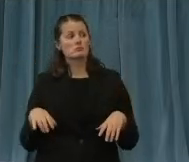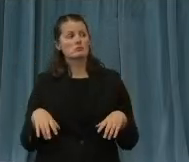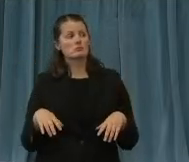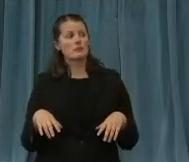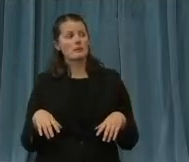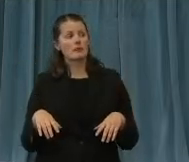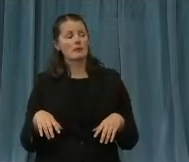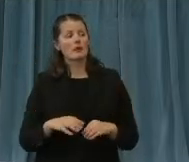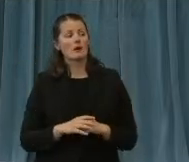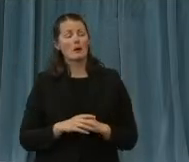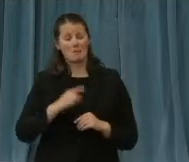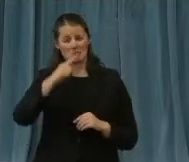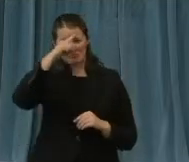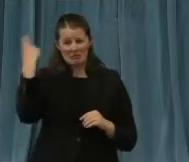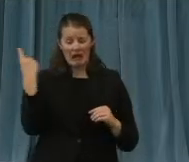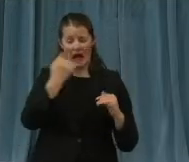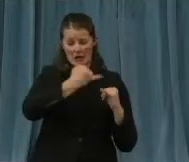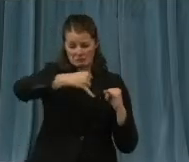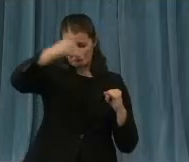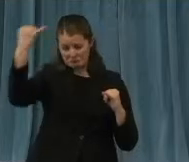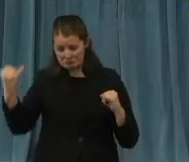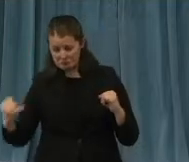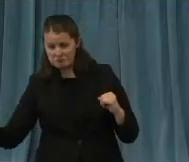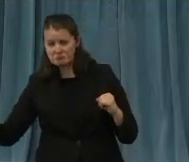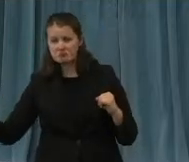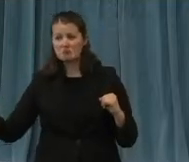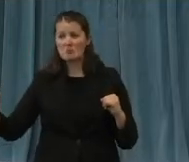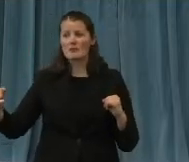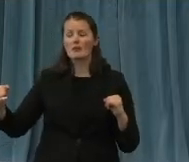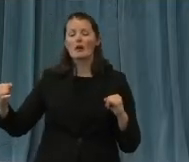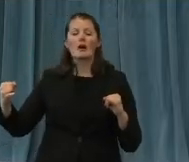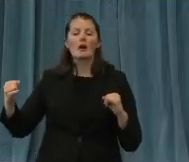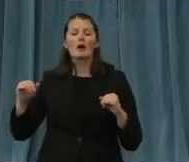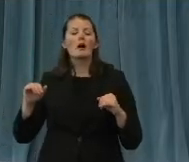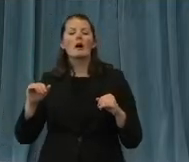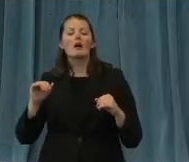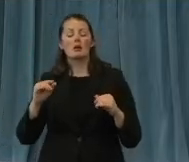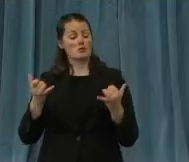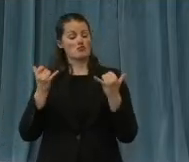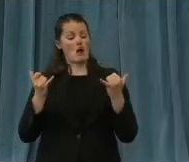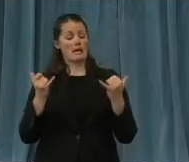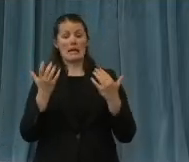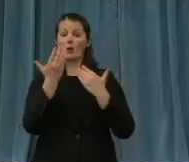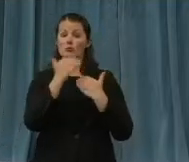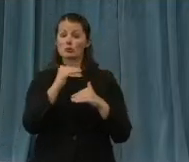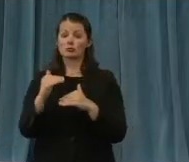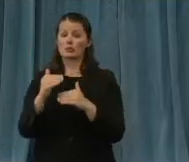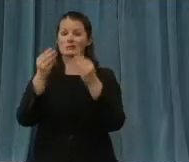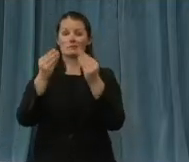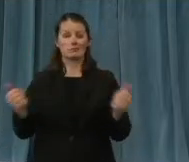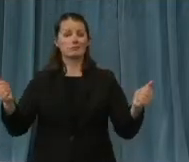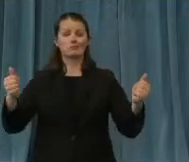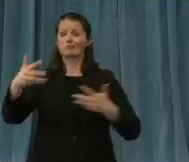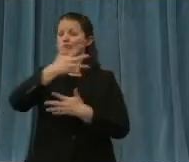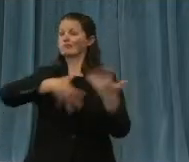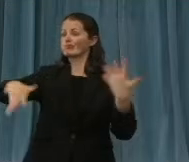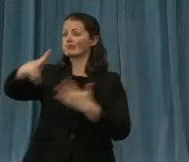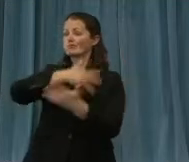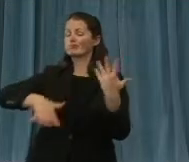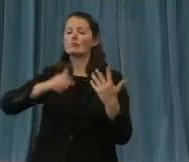reduce those measures and increase the ability to move about more freely prematurely and not in that layered approach that Melissa talked